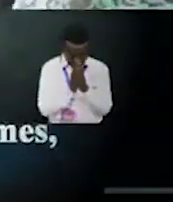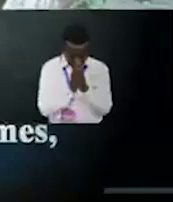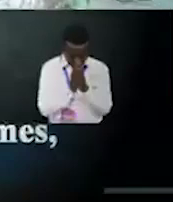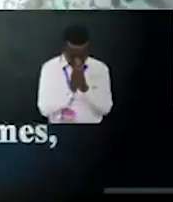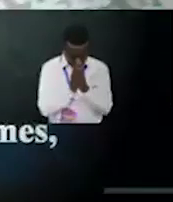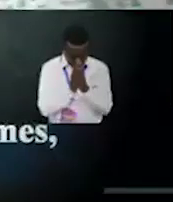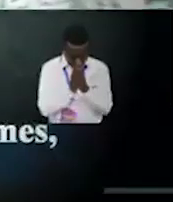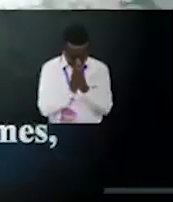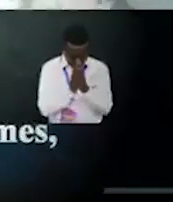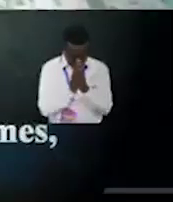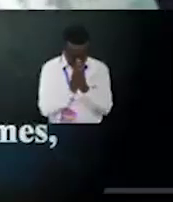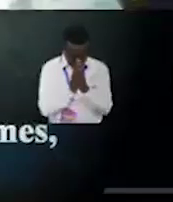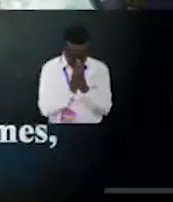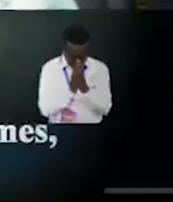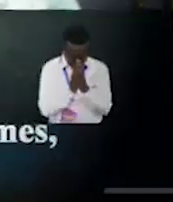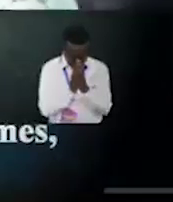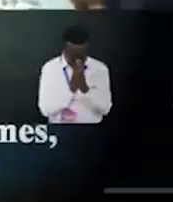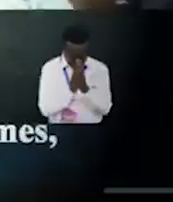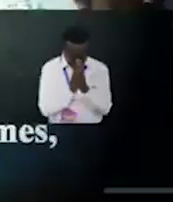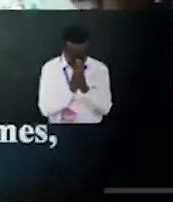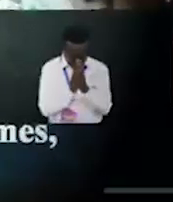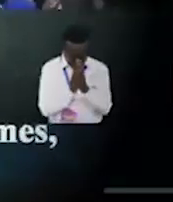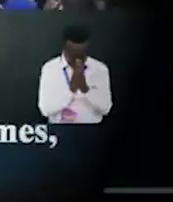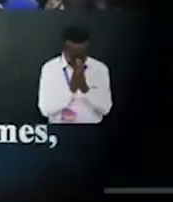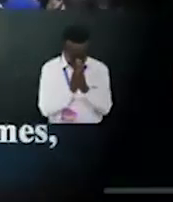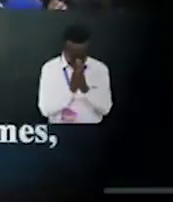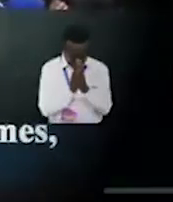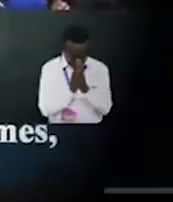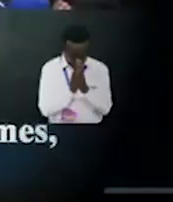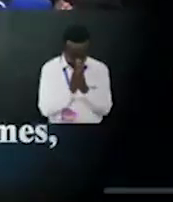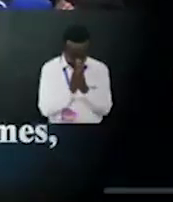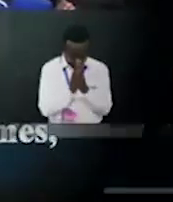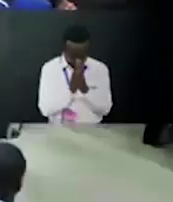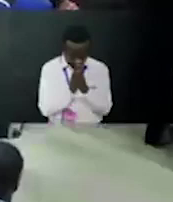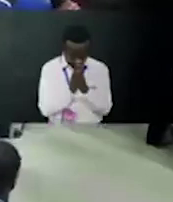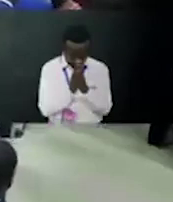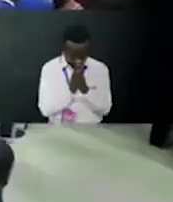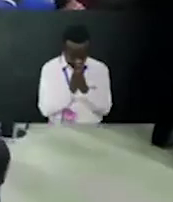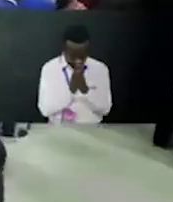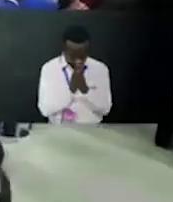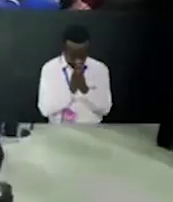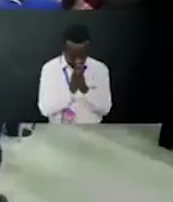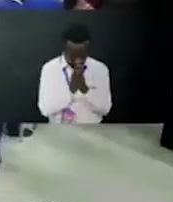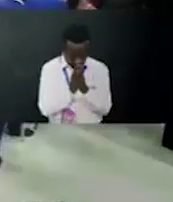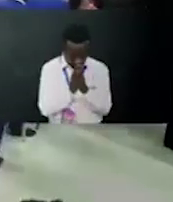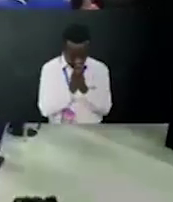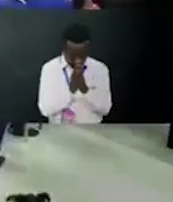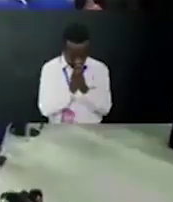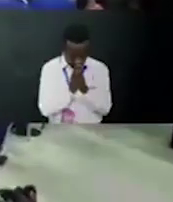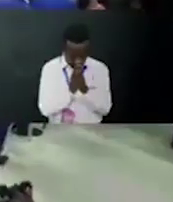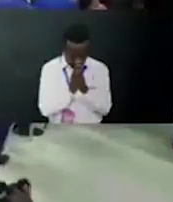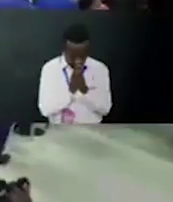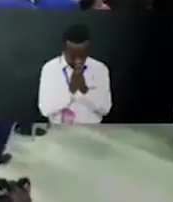masande, bakanda ramasaya, tarababa, ila masaya, torobo, rababa yanda raba,